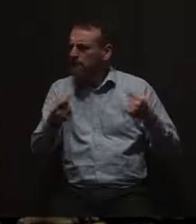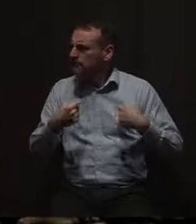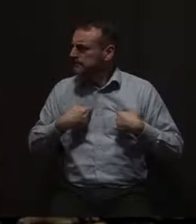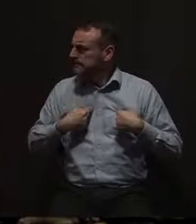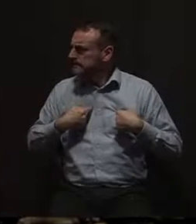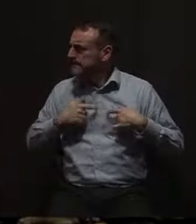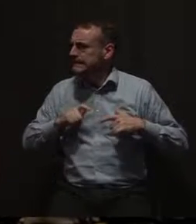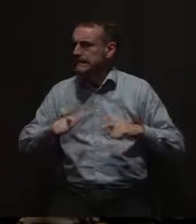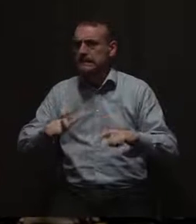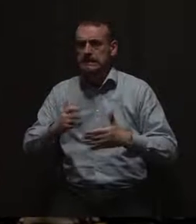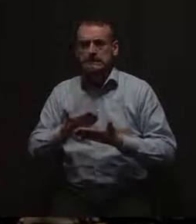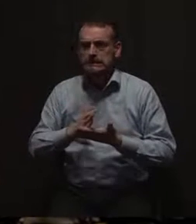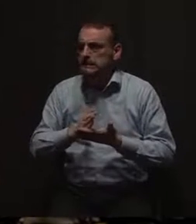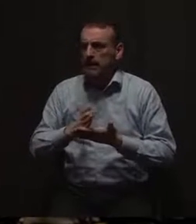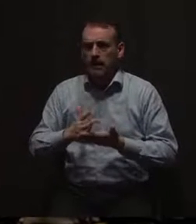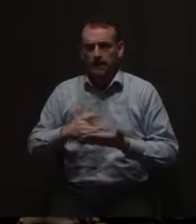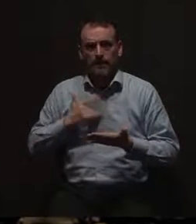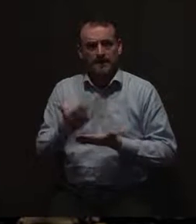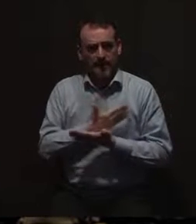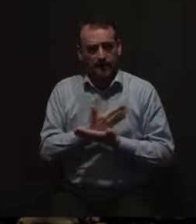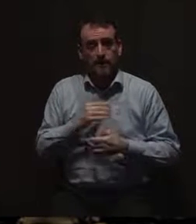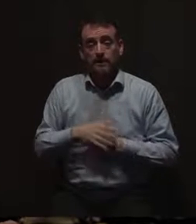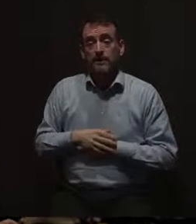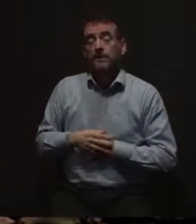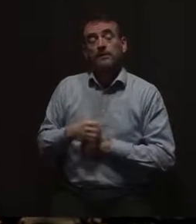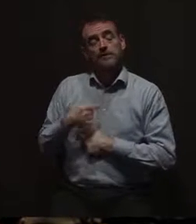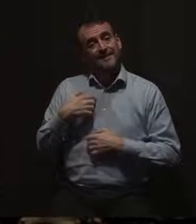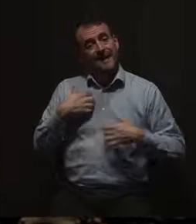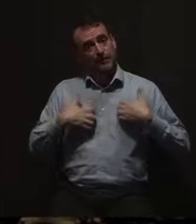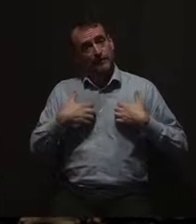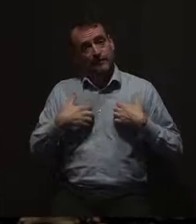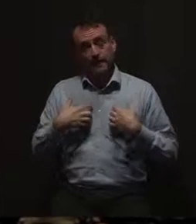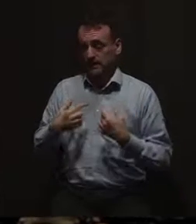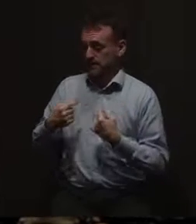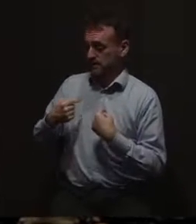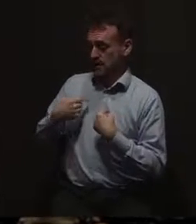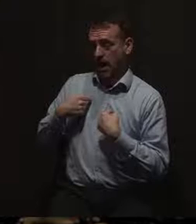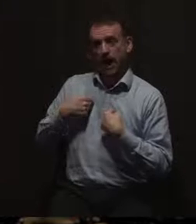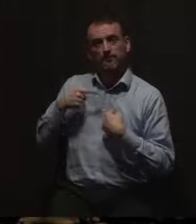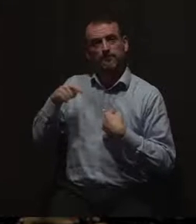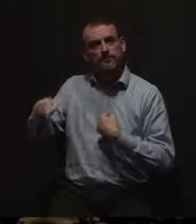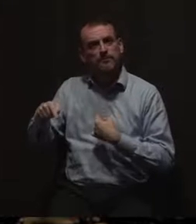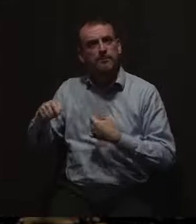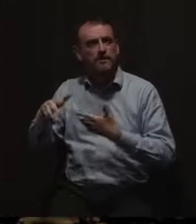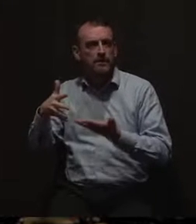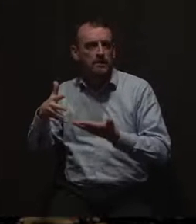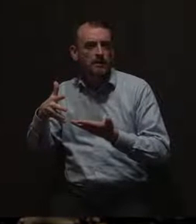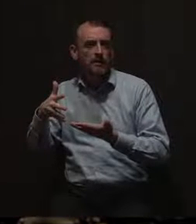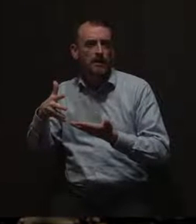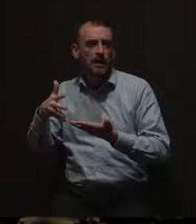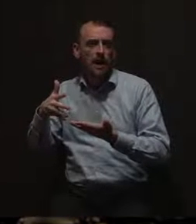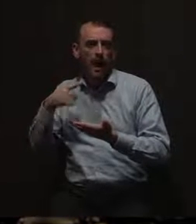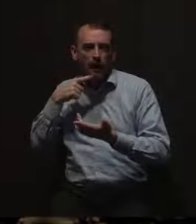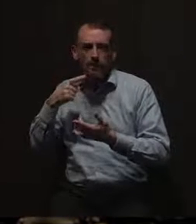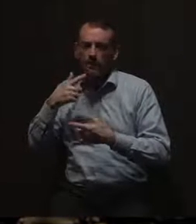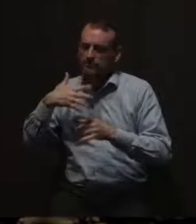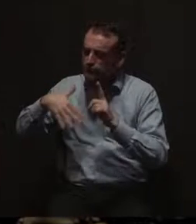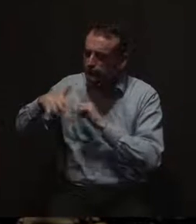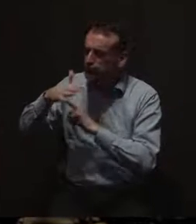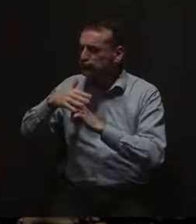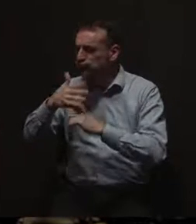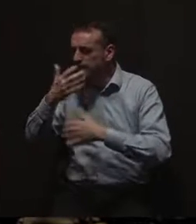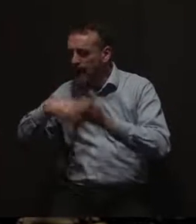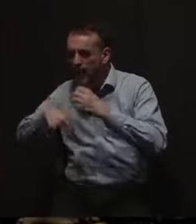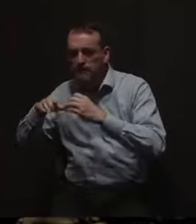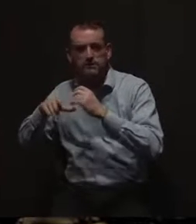I'm, because I'm a cultural scientist, so I always talk about knowledge and talking and everything. But there's a